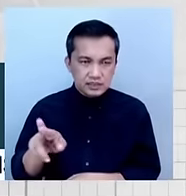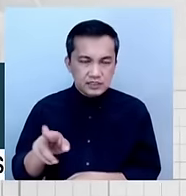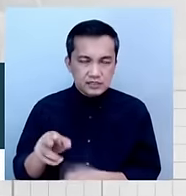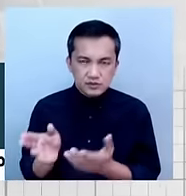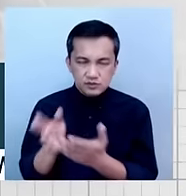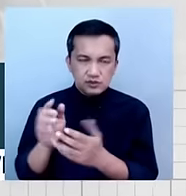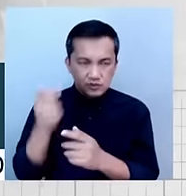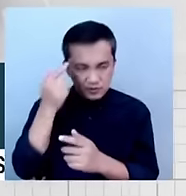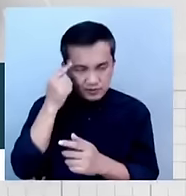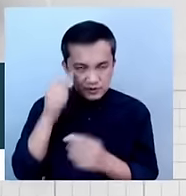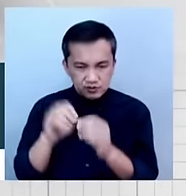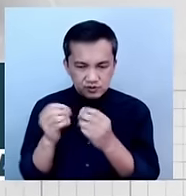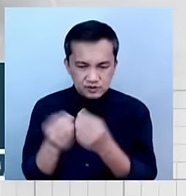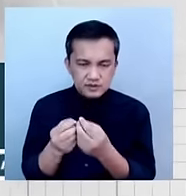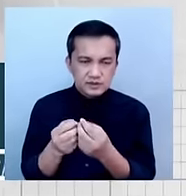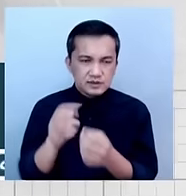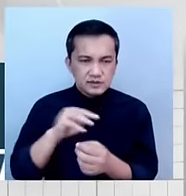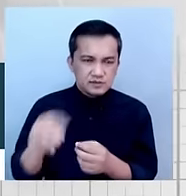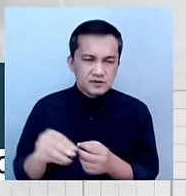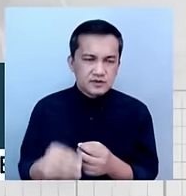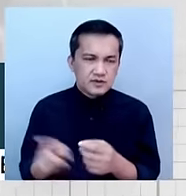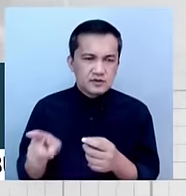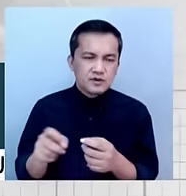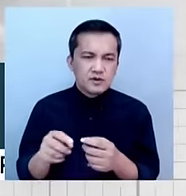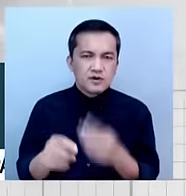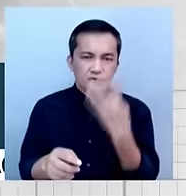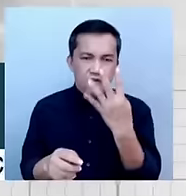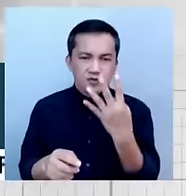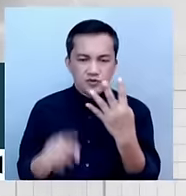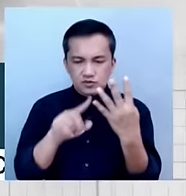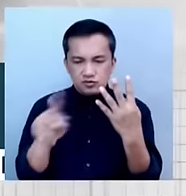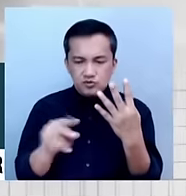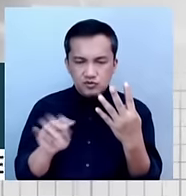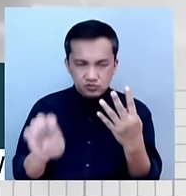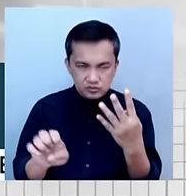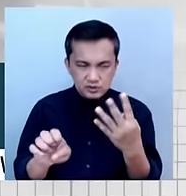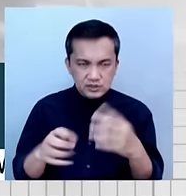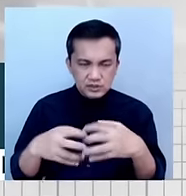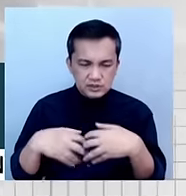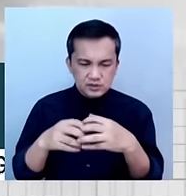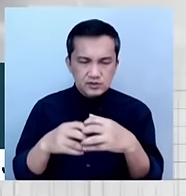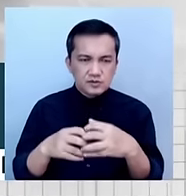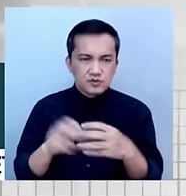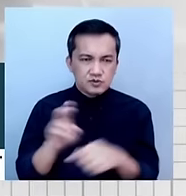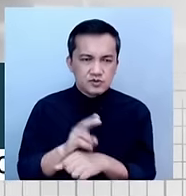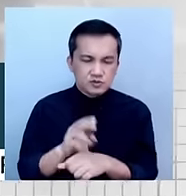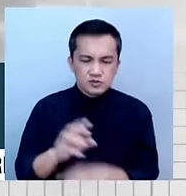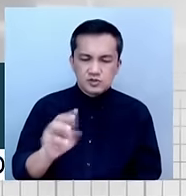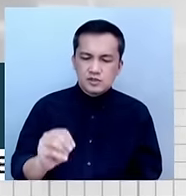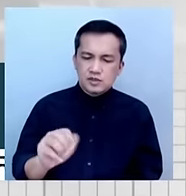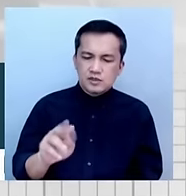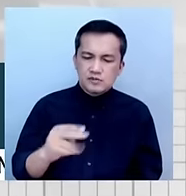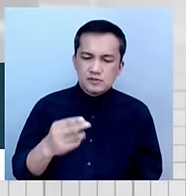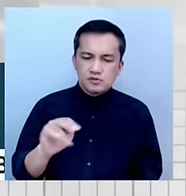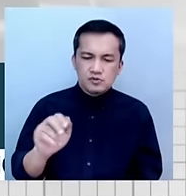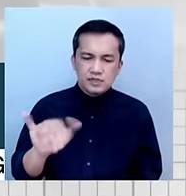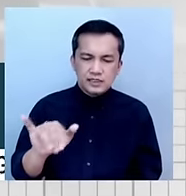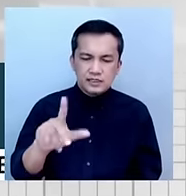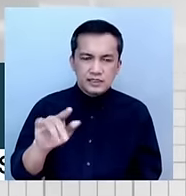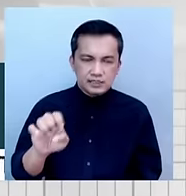organize the metro in 4 traffic management zones, revive and optimize the use of Mabuhay lanes and other alternate